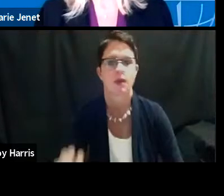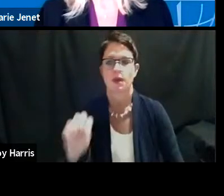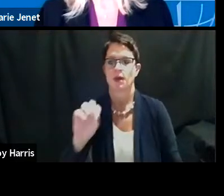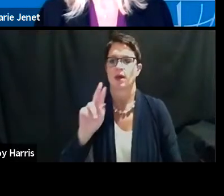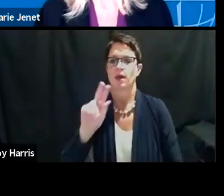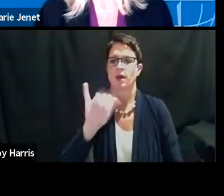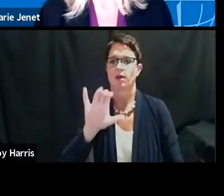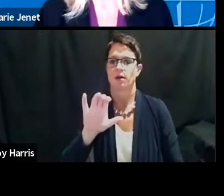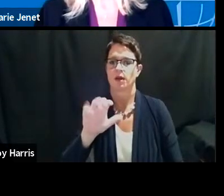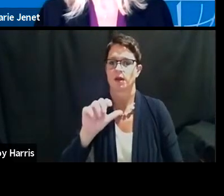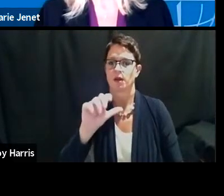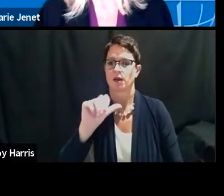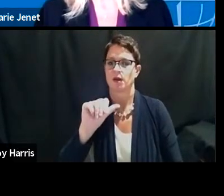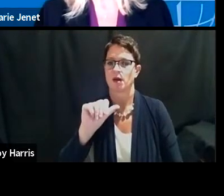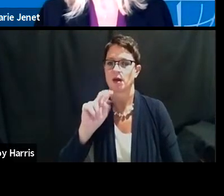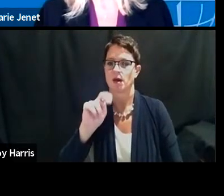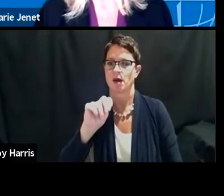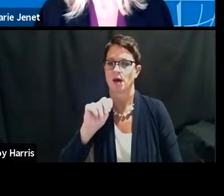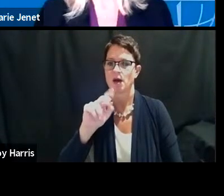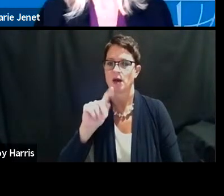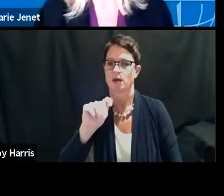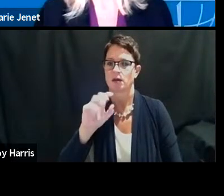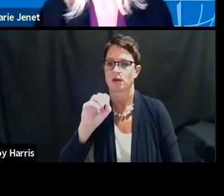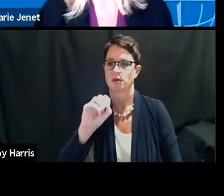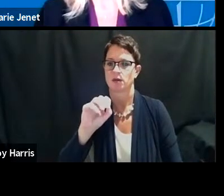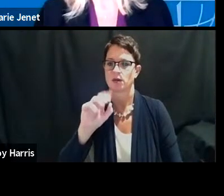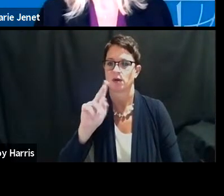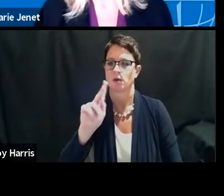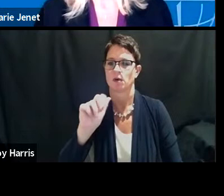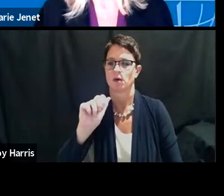Antokal. Eric, do we have you there?